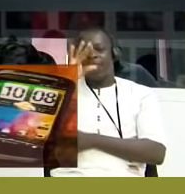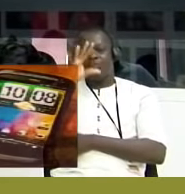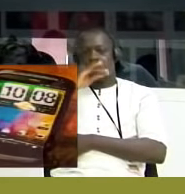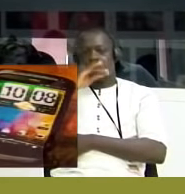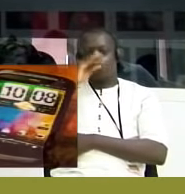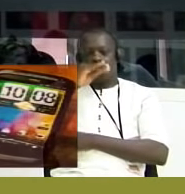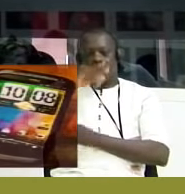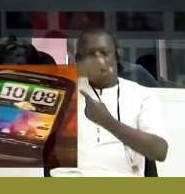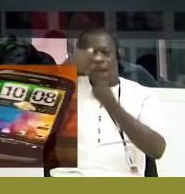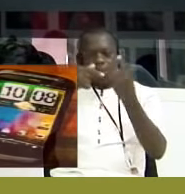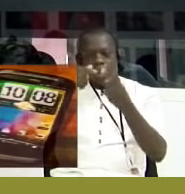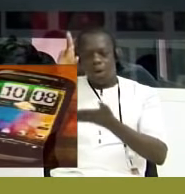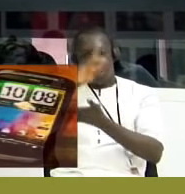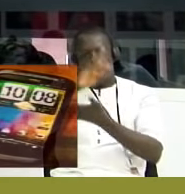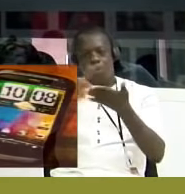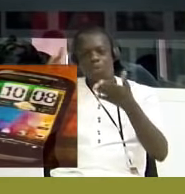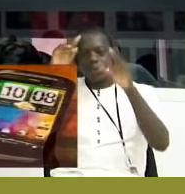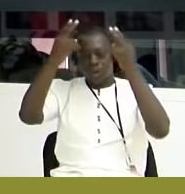is